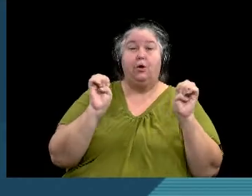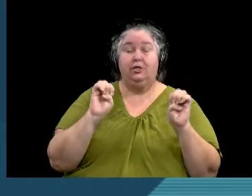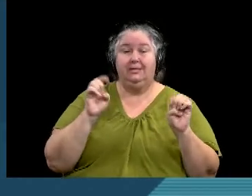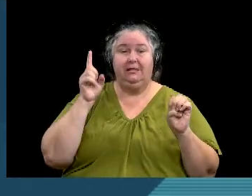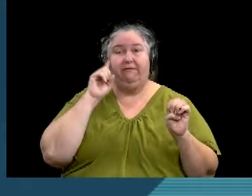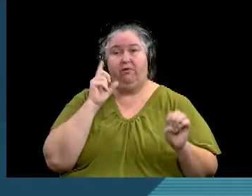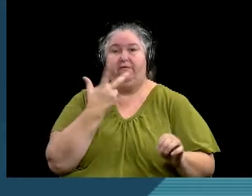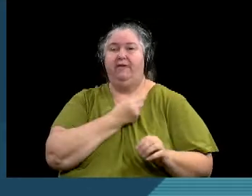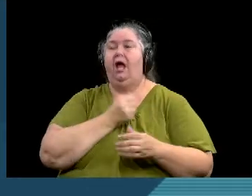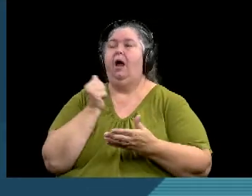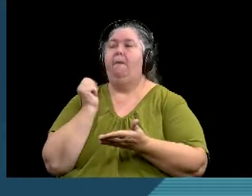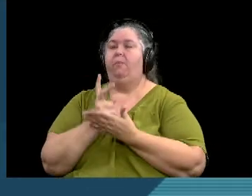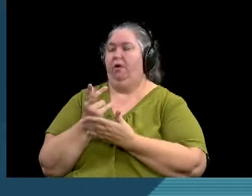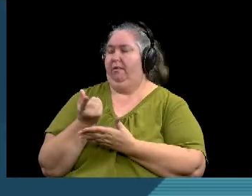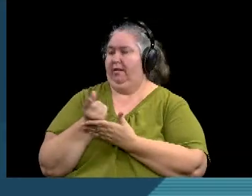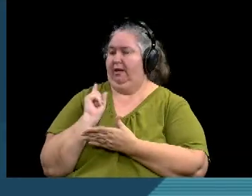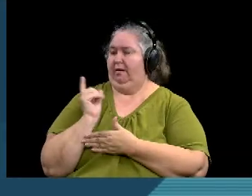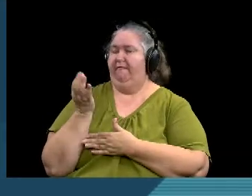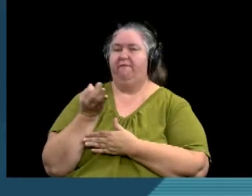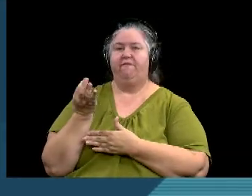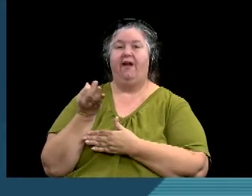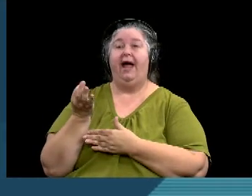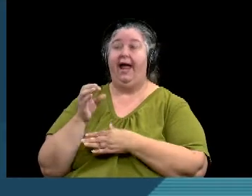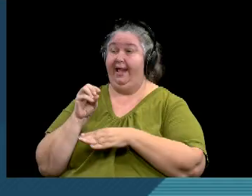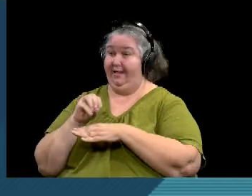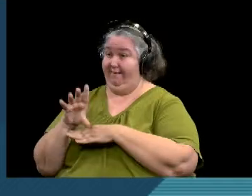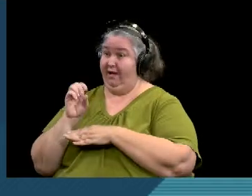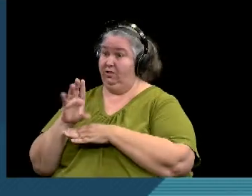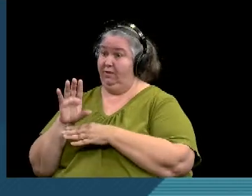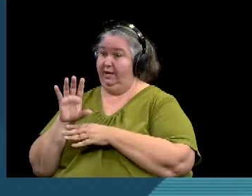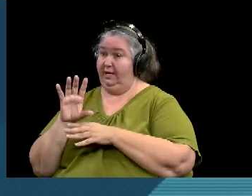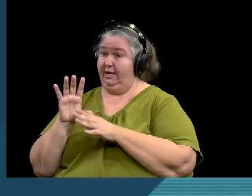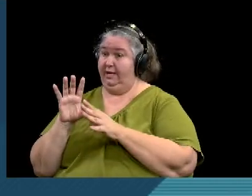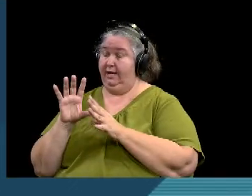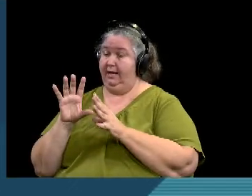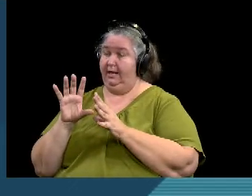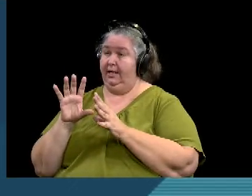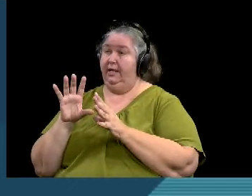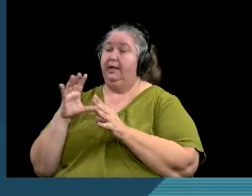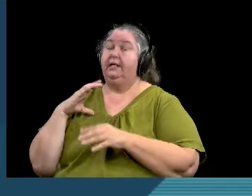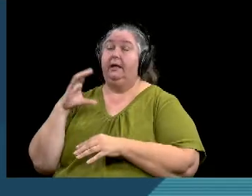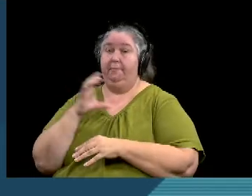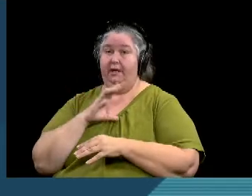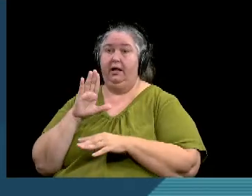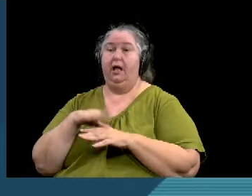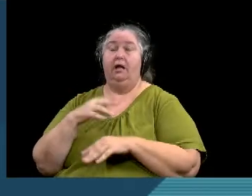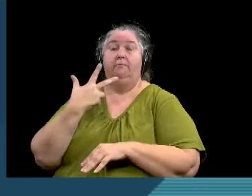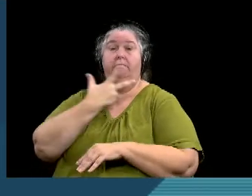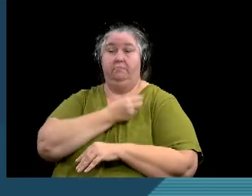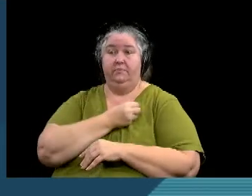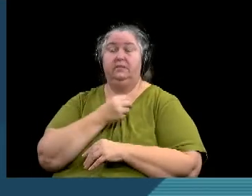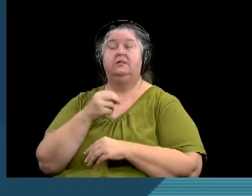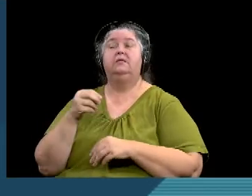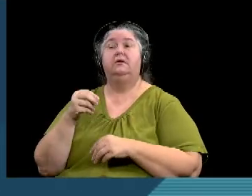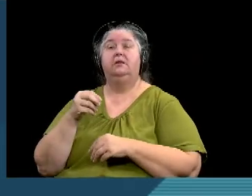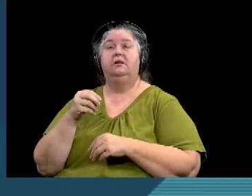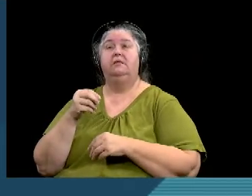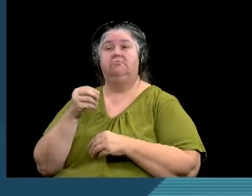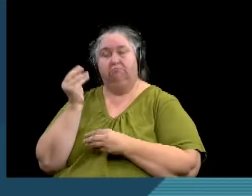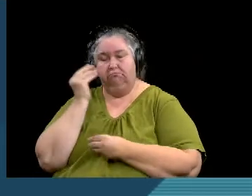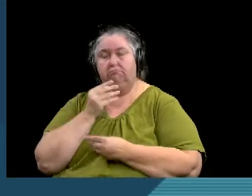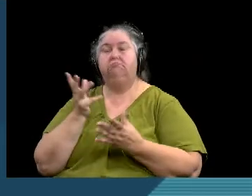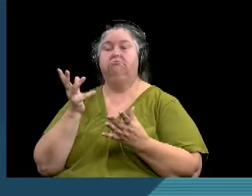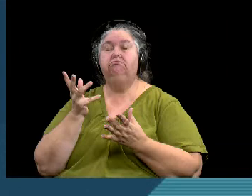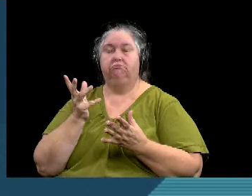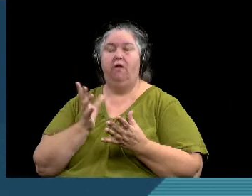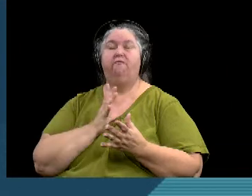Advisory Committee on Immunizations Practices released its formal recommendations on Saturday, formalizing the recommendations for the use of the